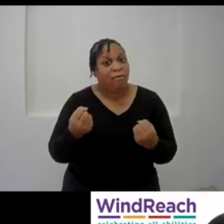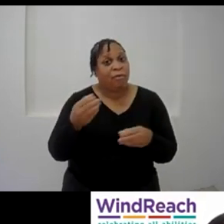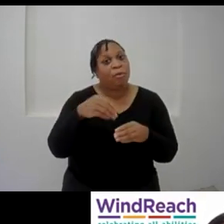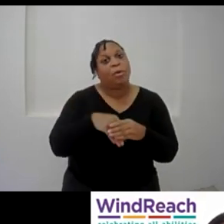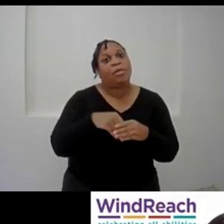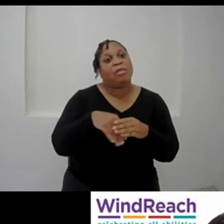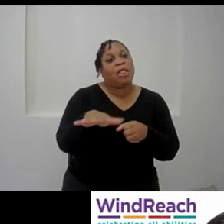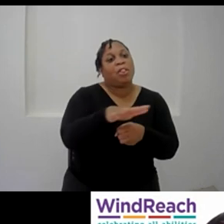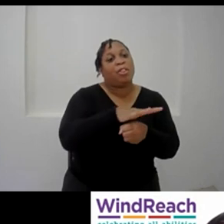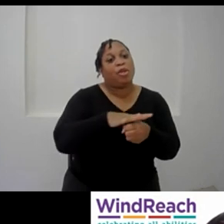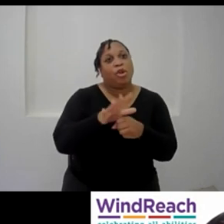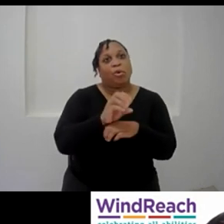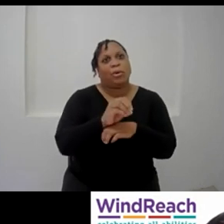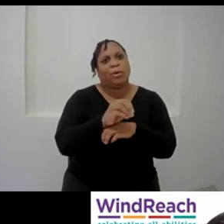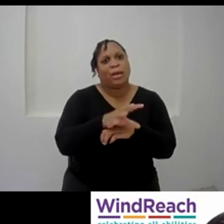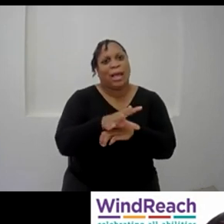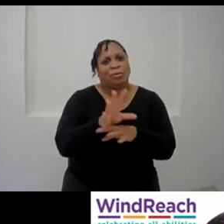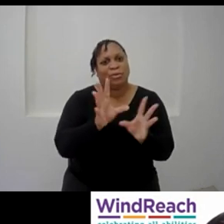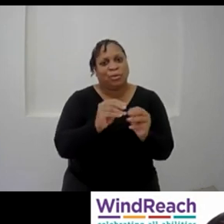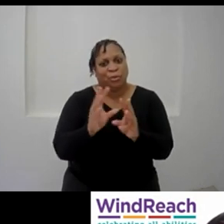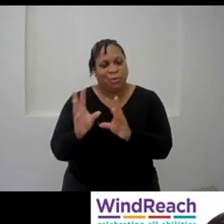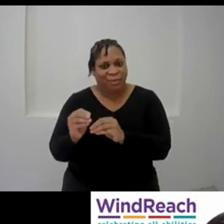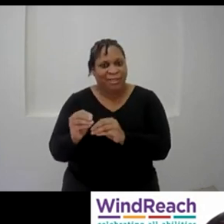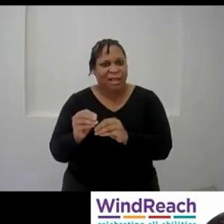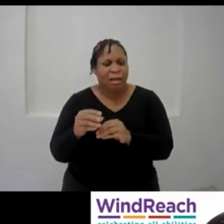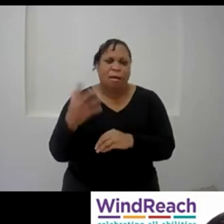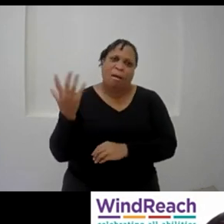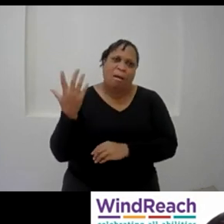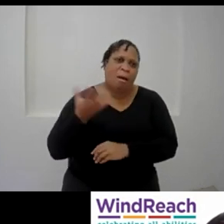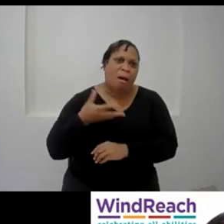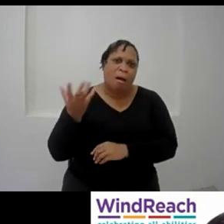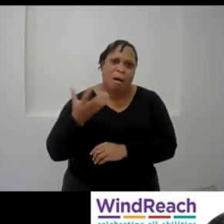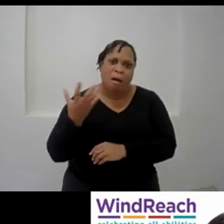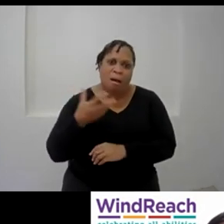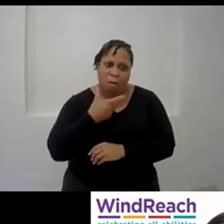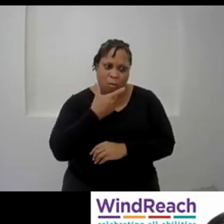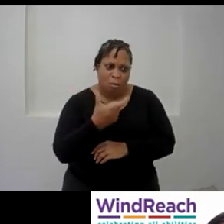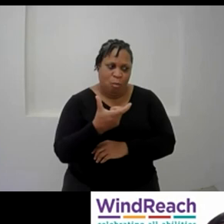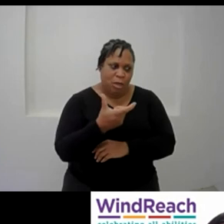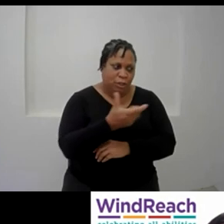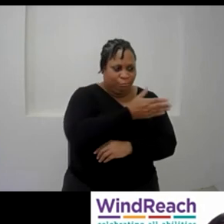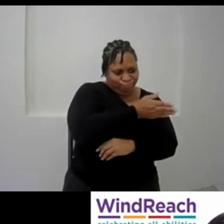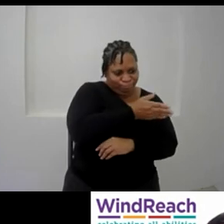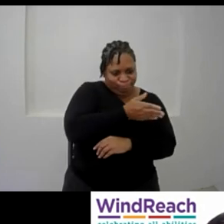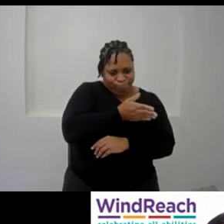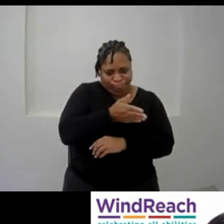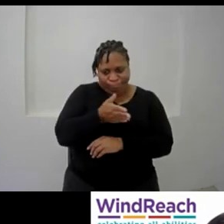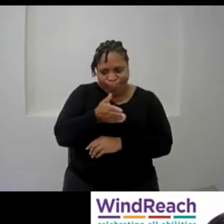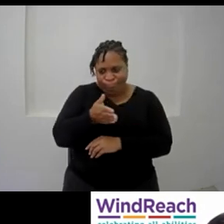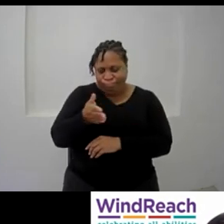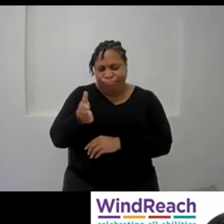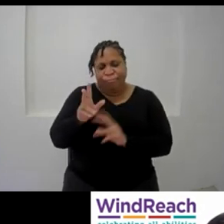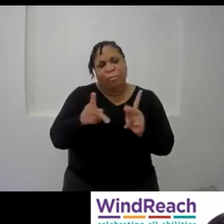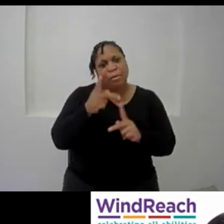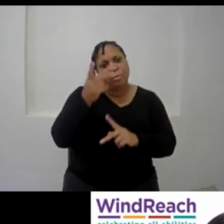council. It was fascinating watching that journey as people with intellectual